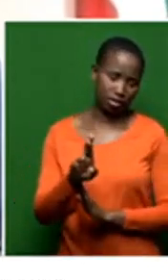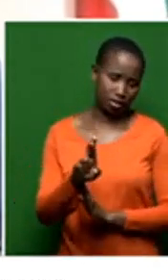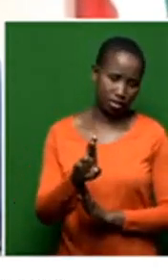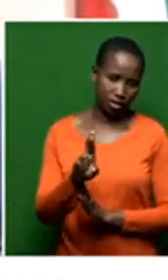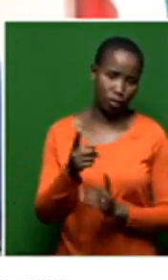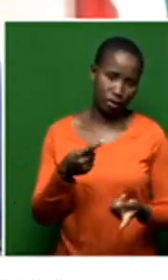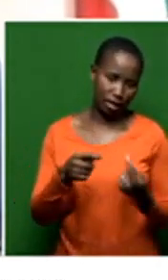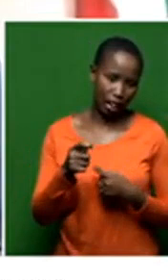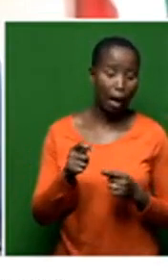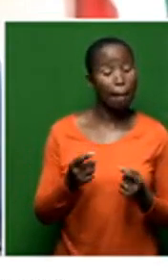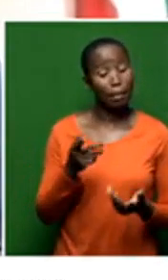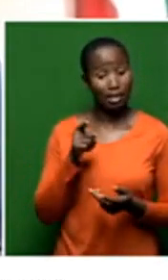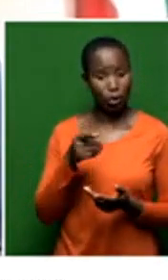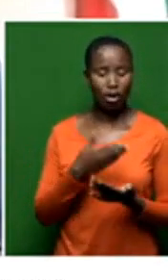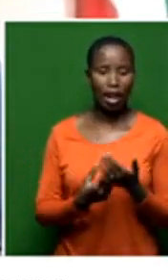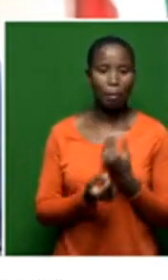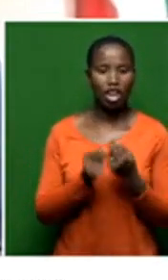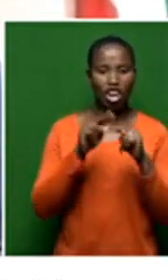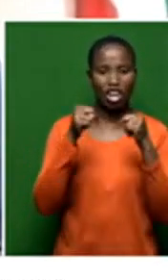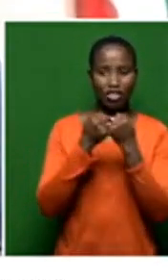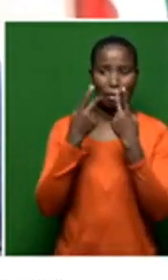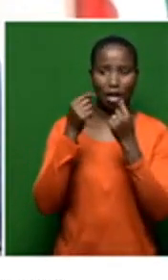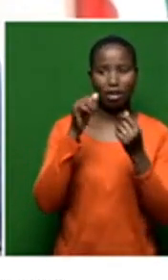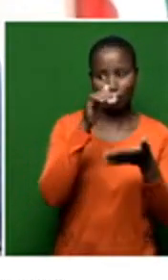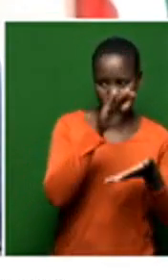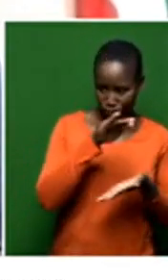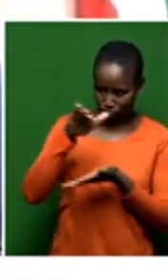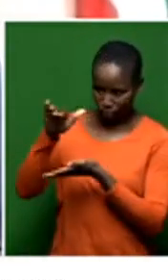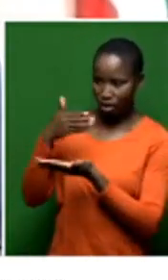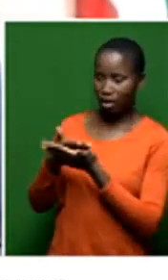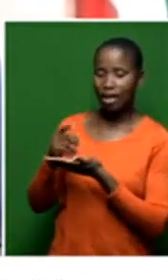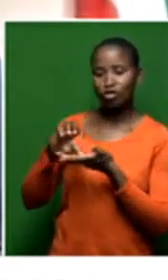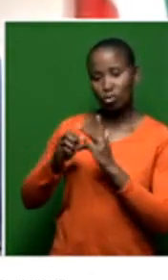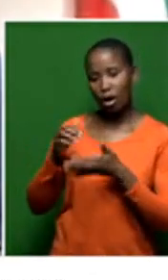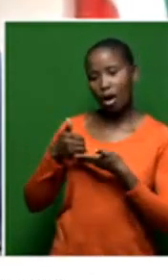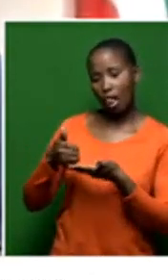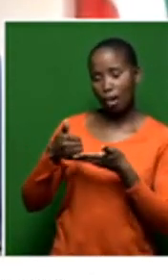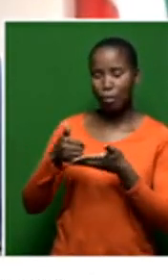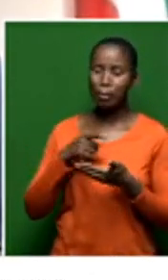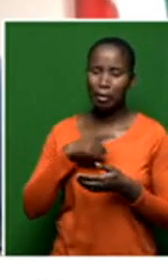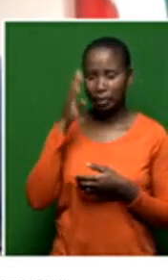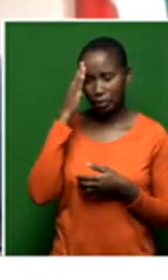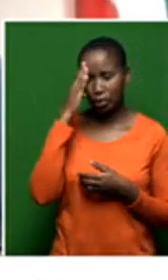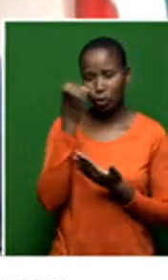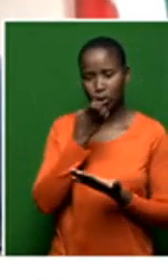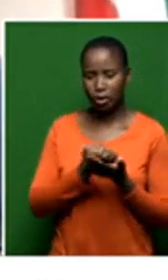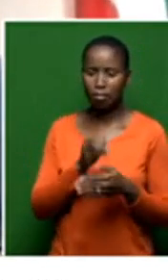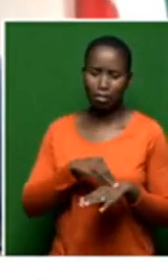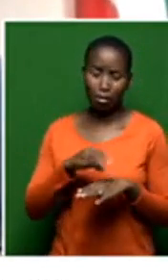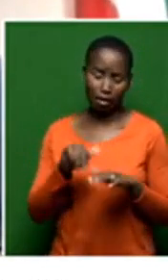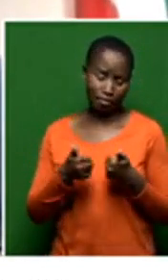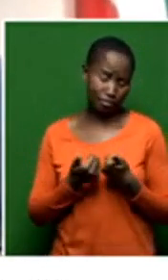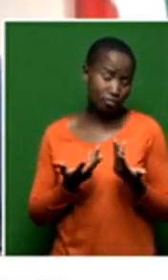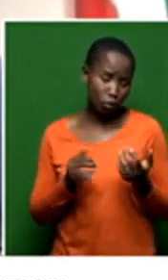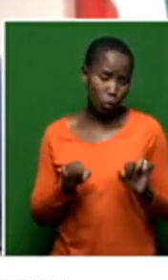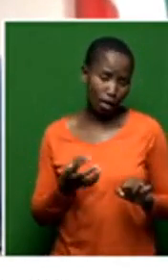will then go into our national fiscus to try and assist, as we all know, the reality, the economic constraints in the